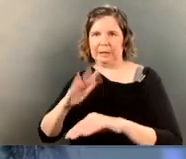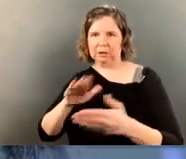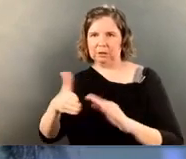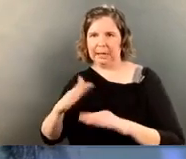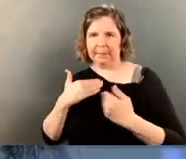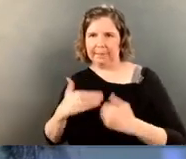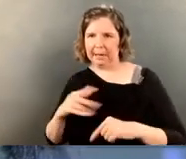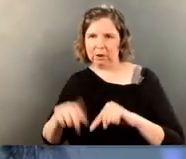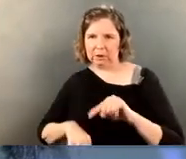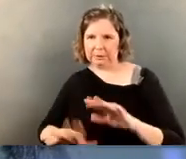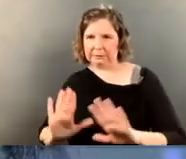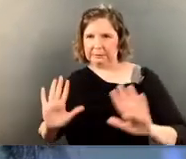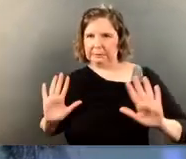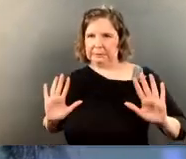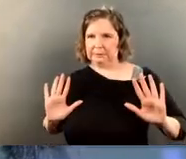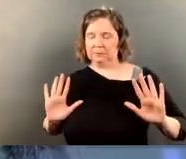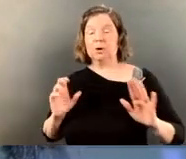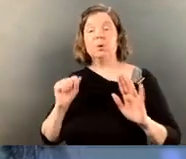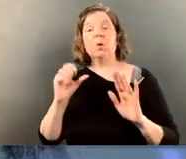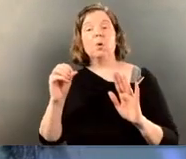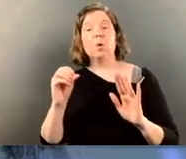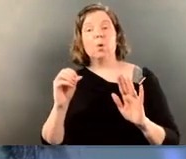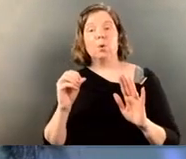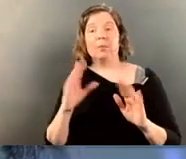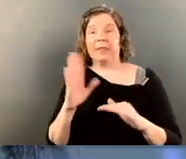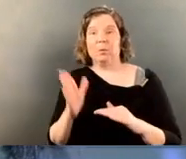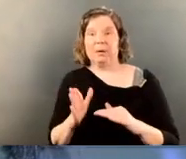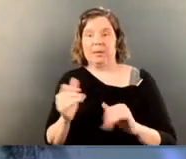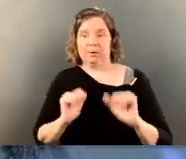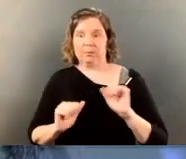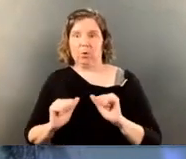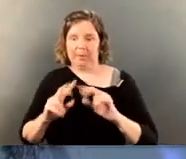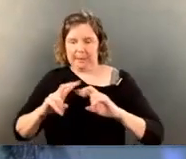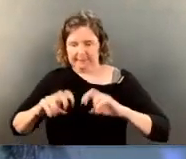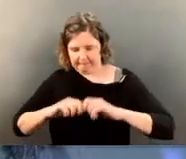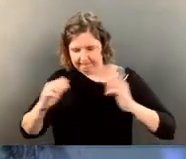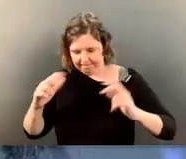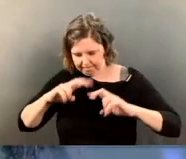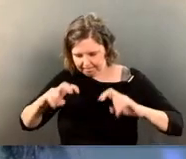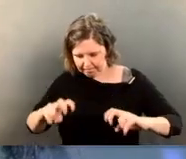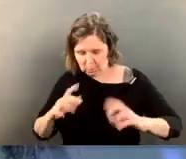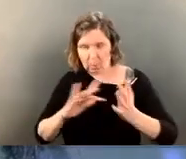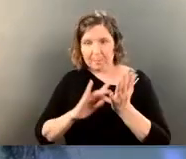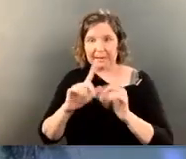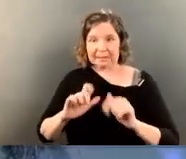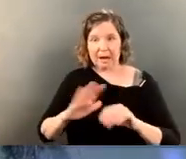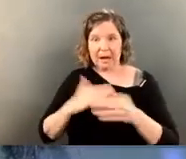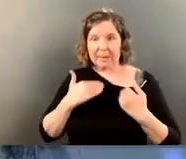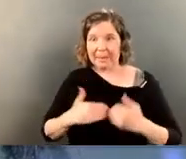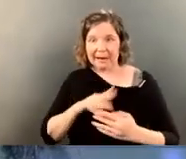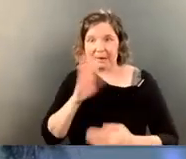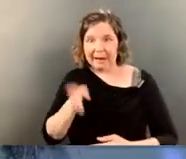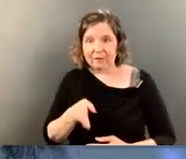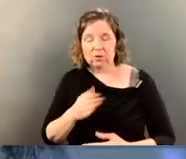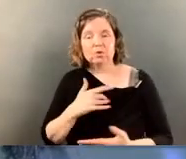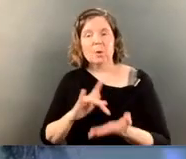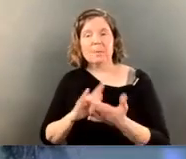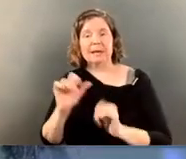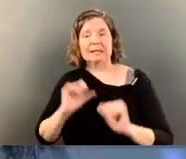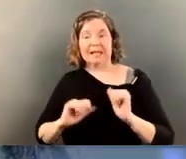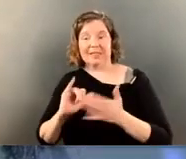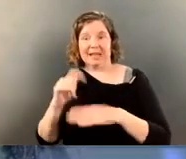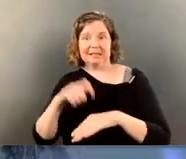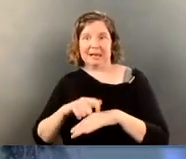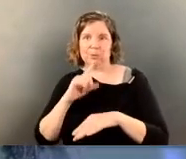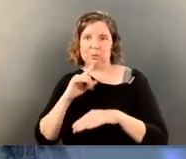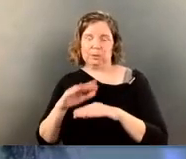body. And so they would never perform an autopsy or a medical examination on a body, right? And so medical science at that